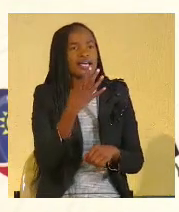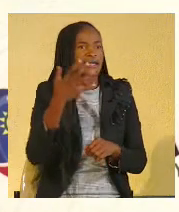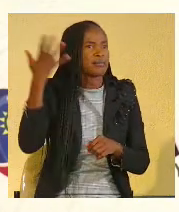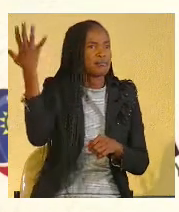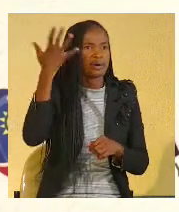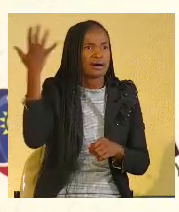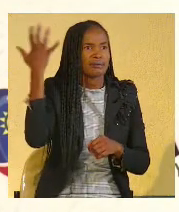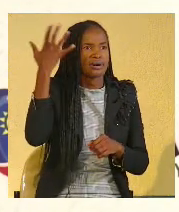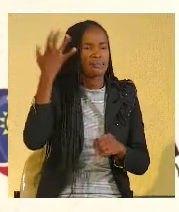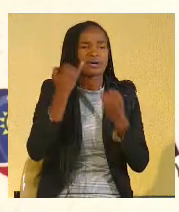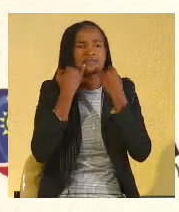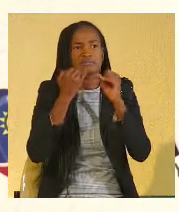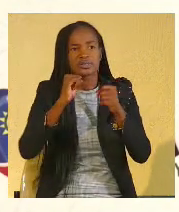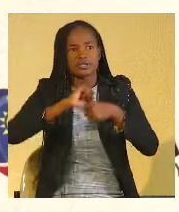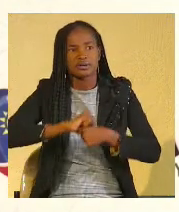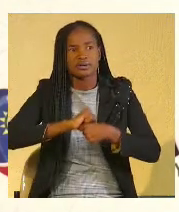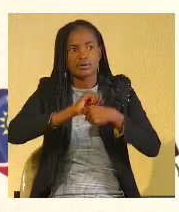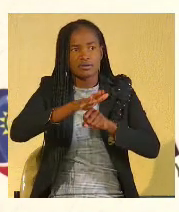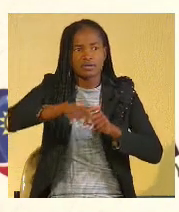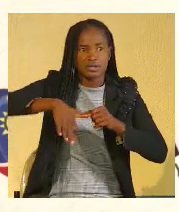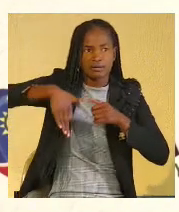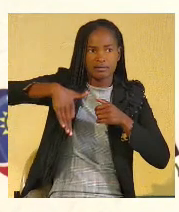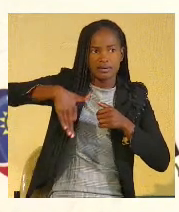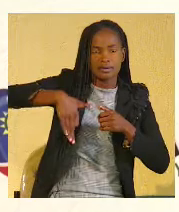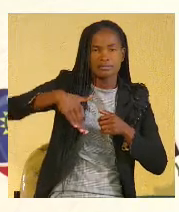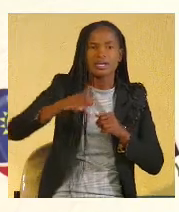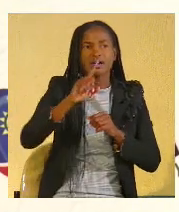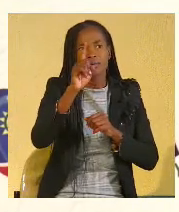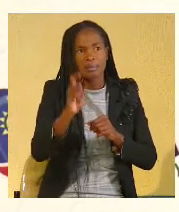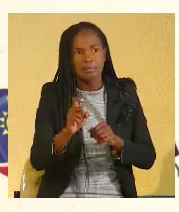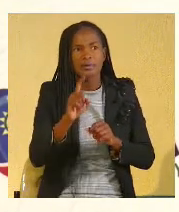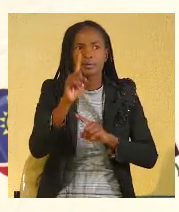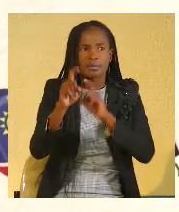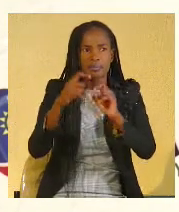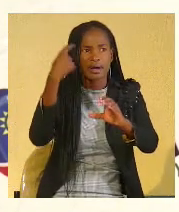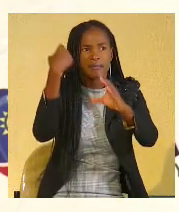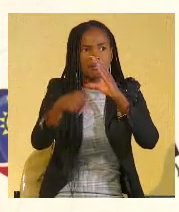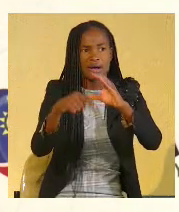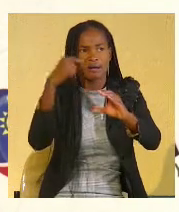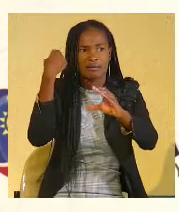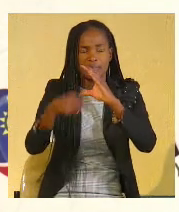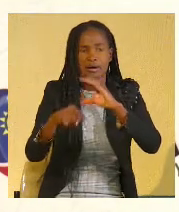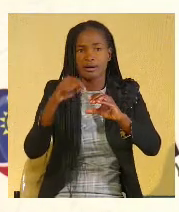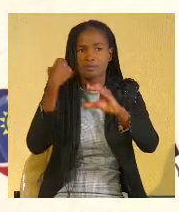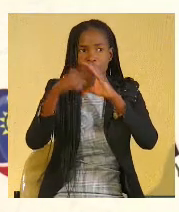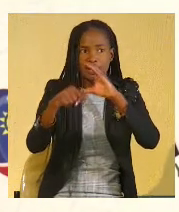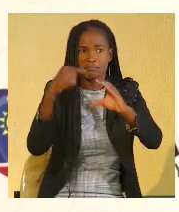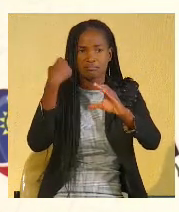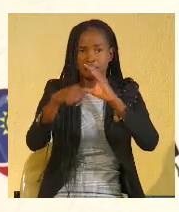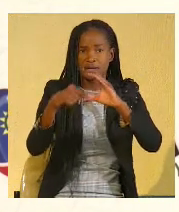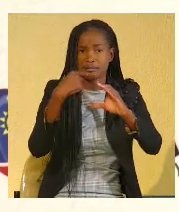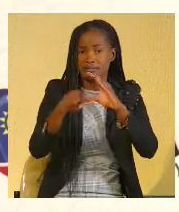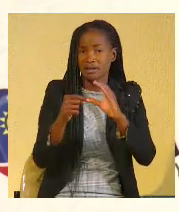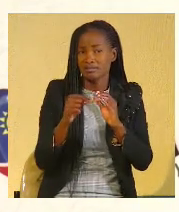anything COVID-19 related in Namibia, as well as sending your questions and queries to our email address, that is